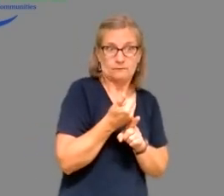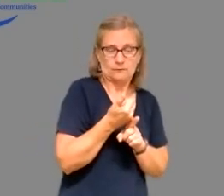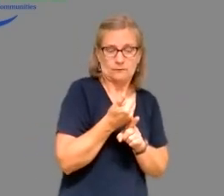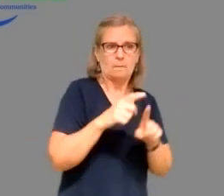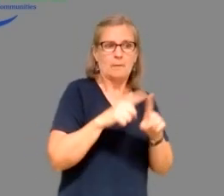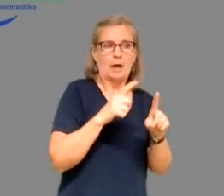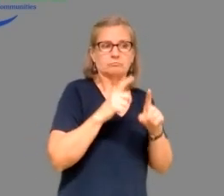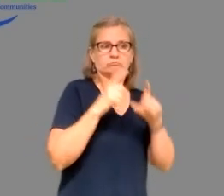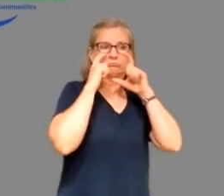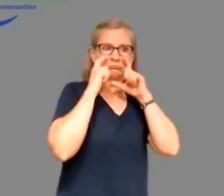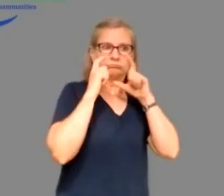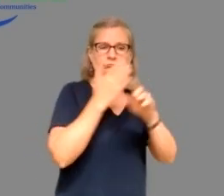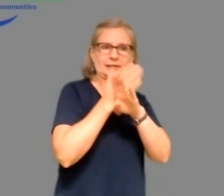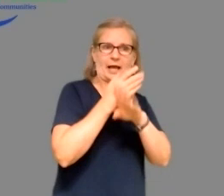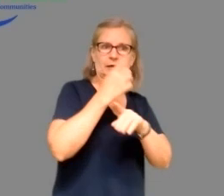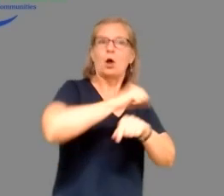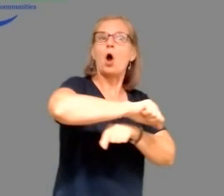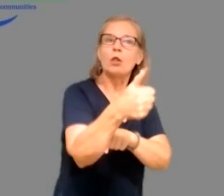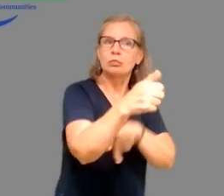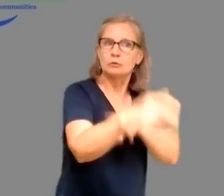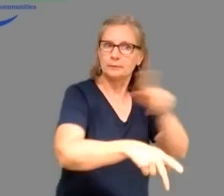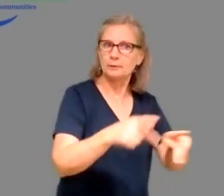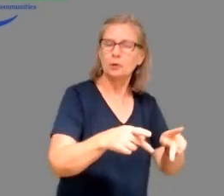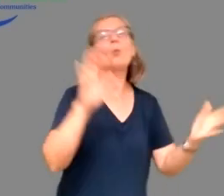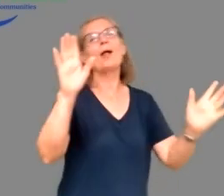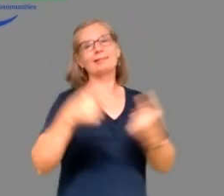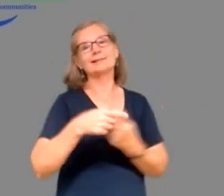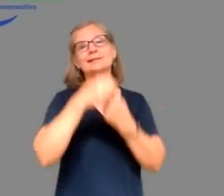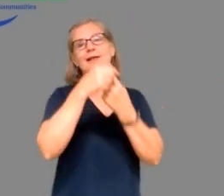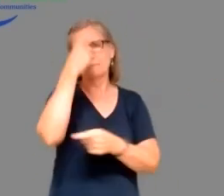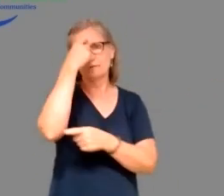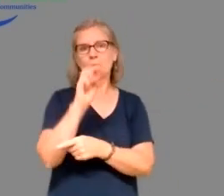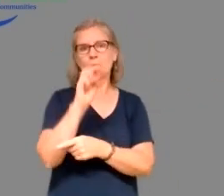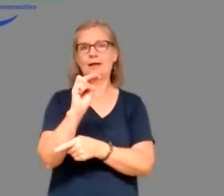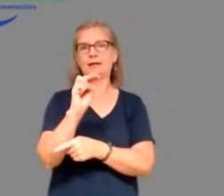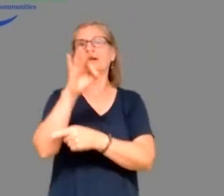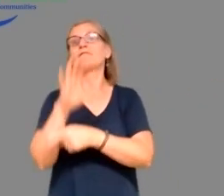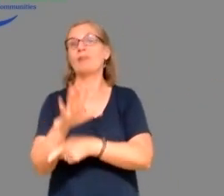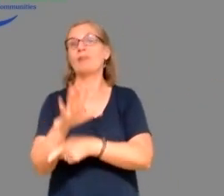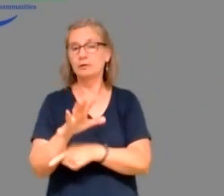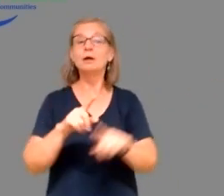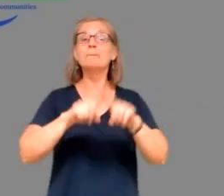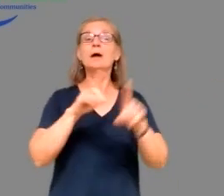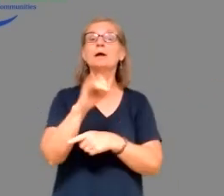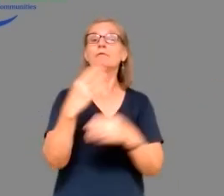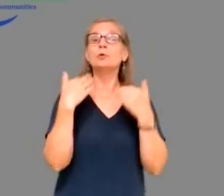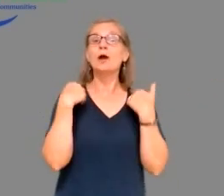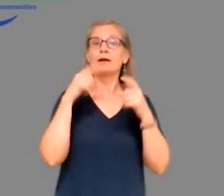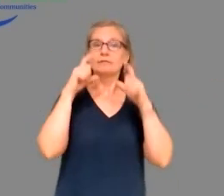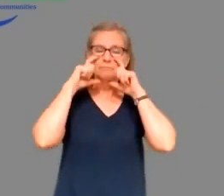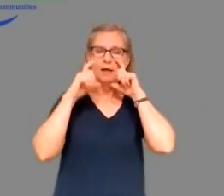N95, which is to protect both people. But if you're wearing a cloth mask or a